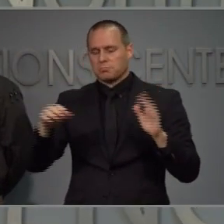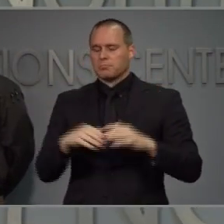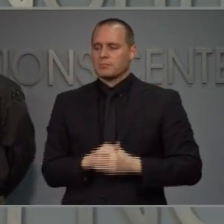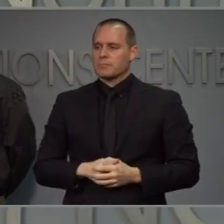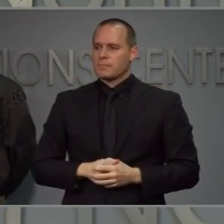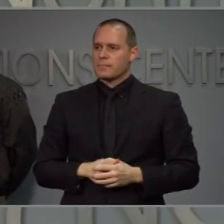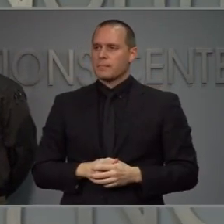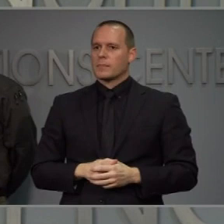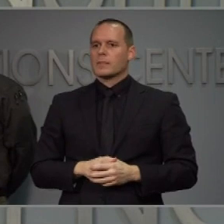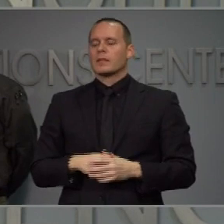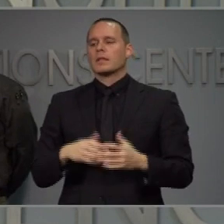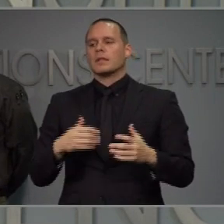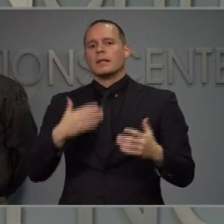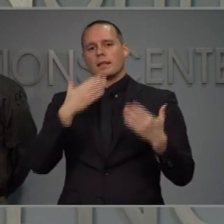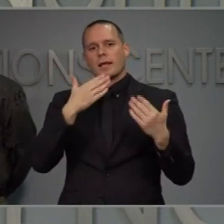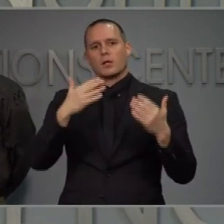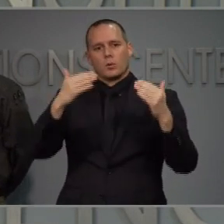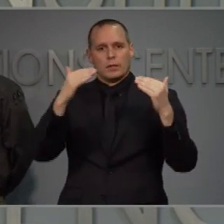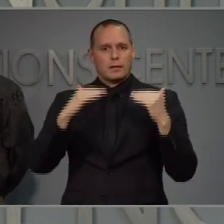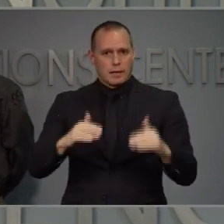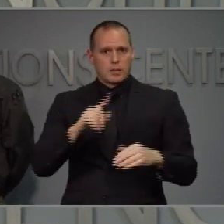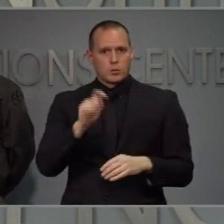Thank you. Next question, please.